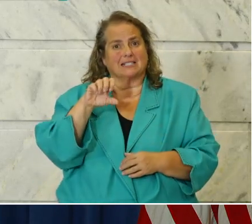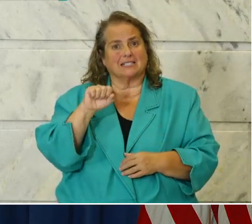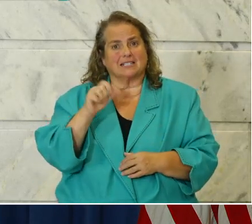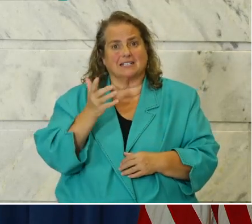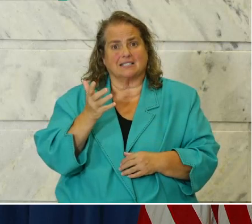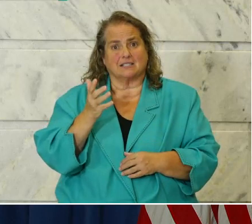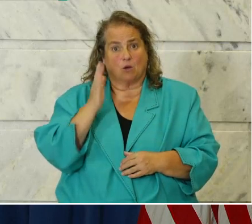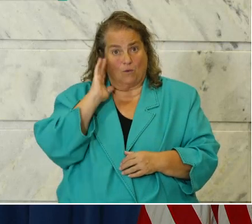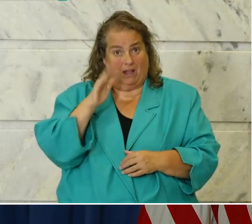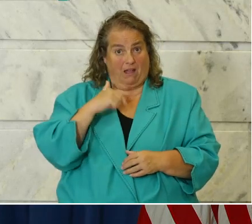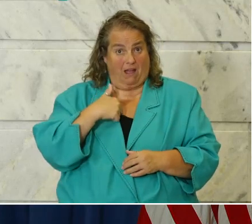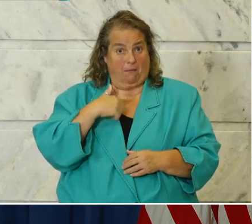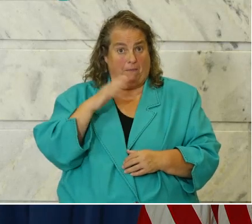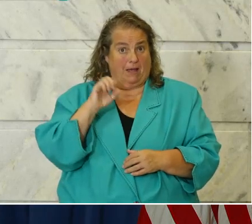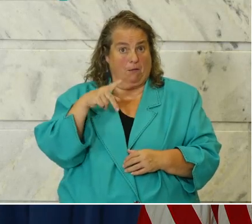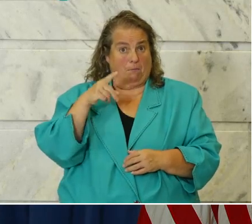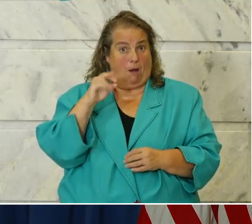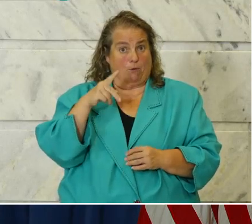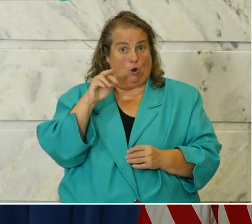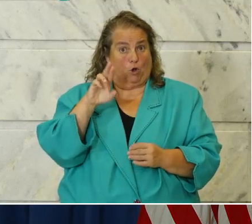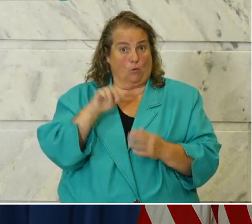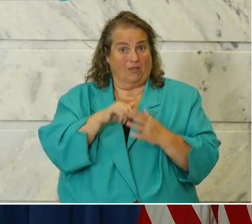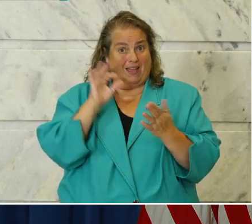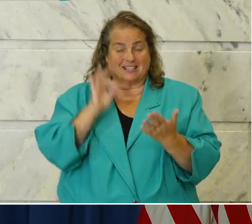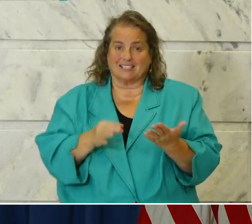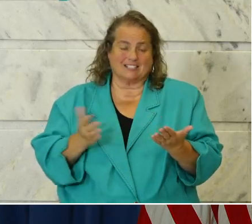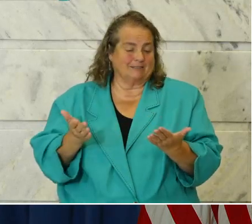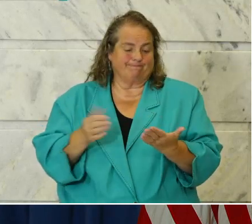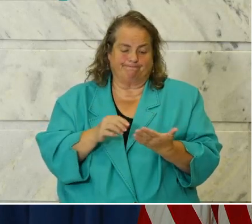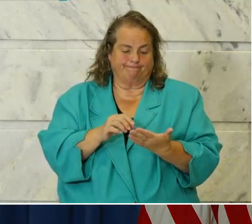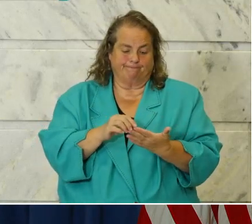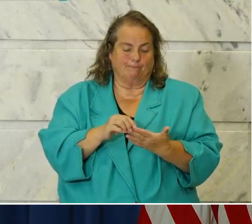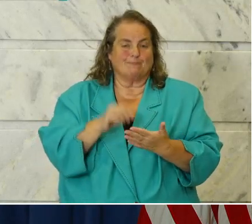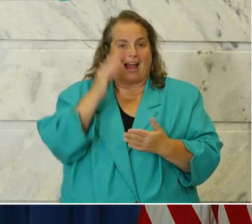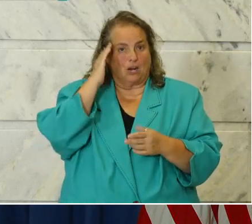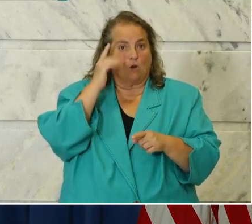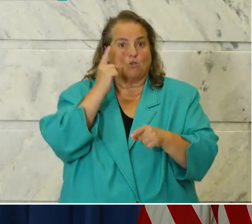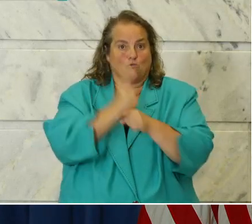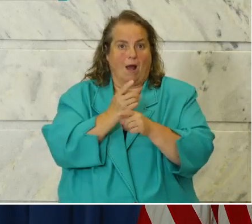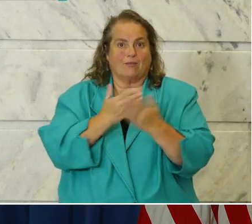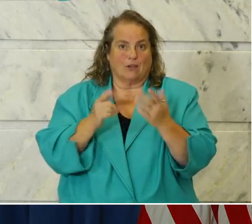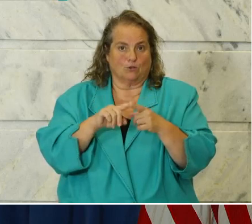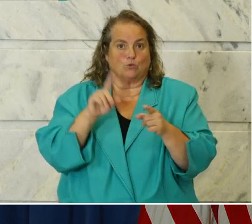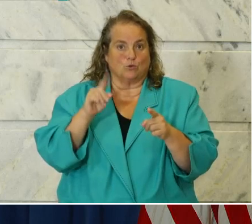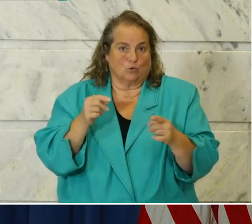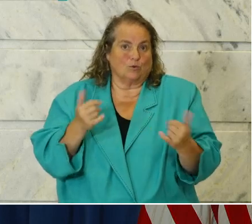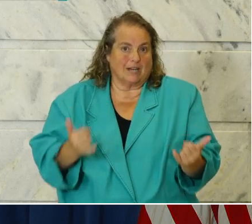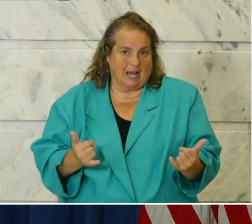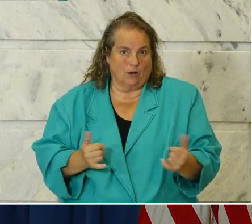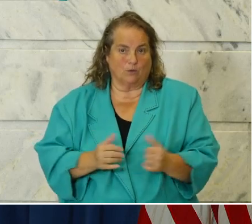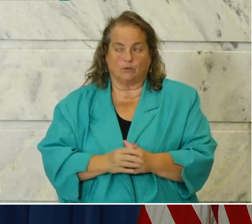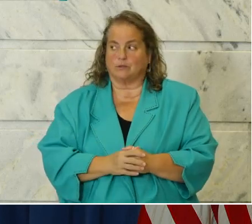Will it be popular? I don't know, but I know that it's the right thing to do right now.